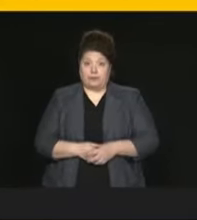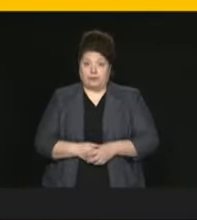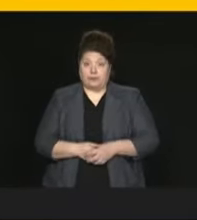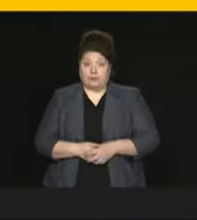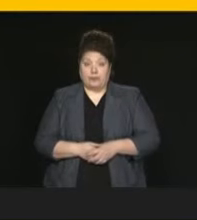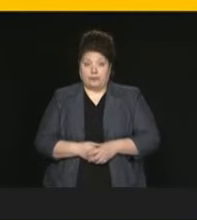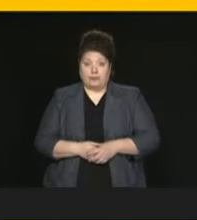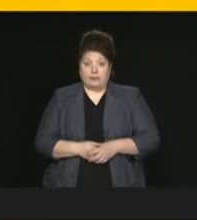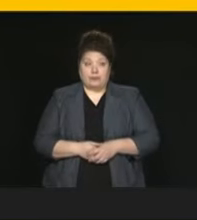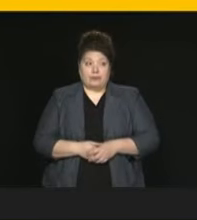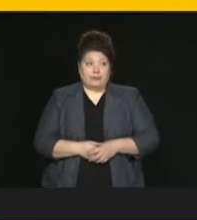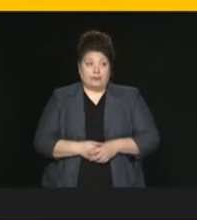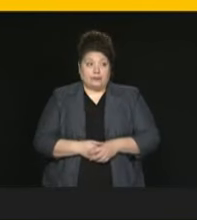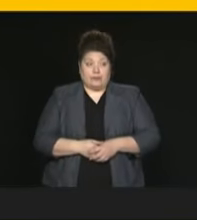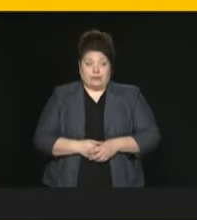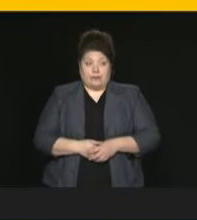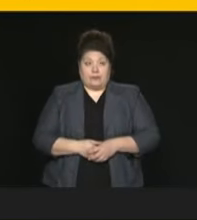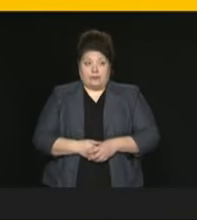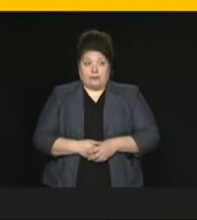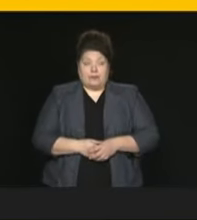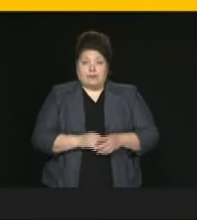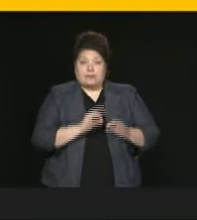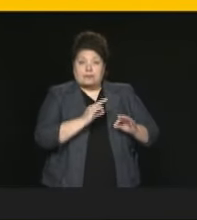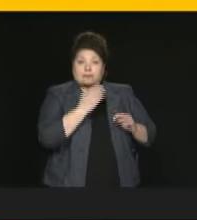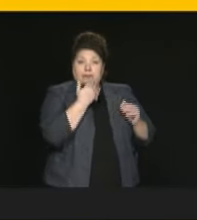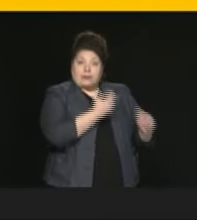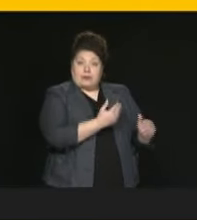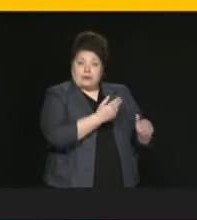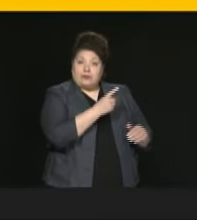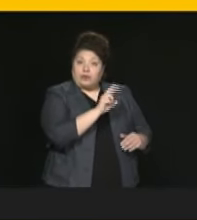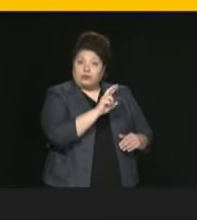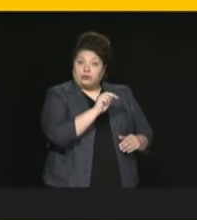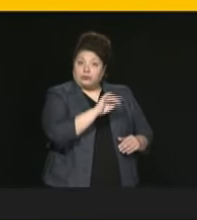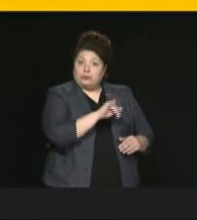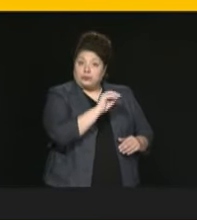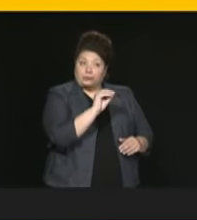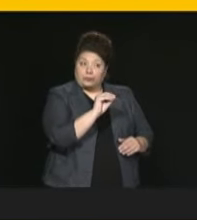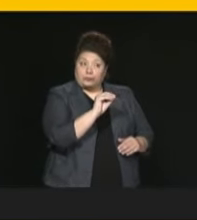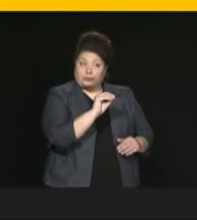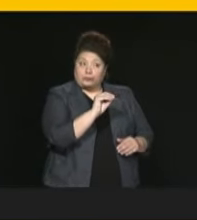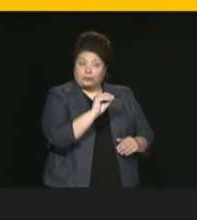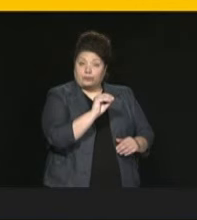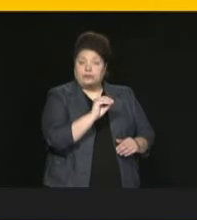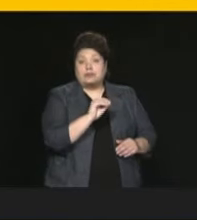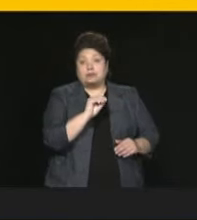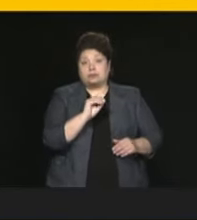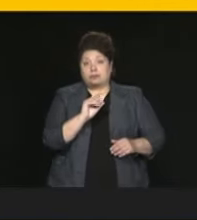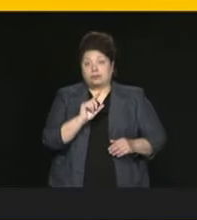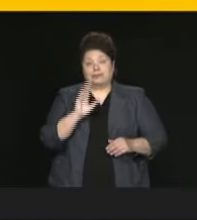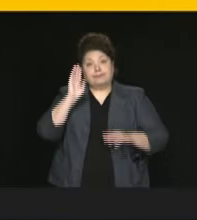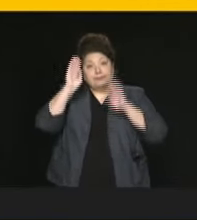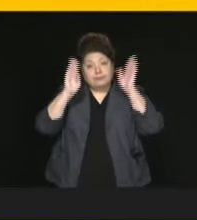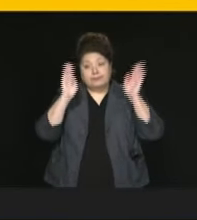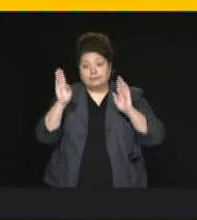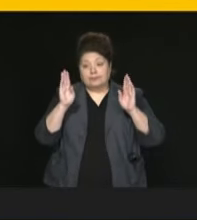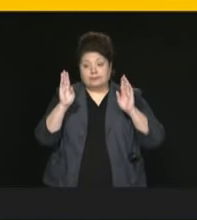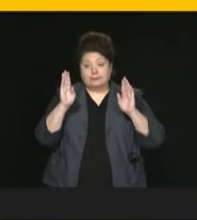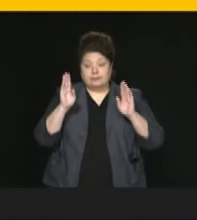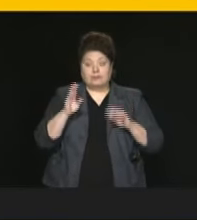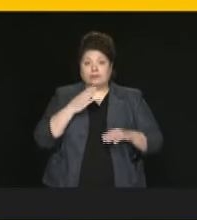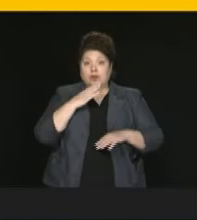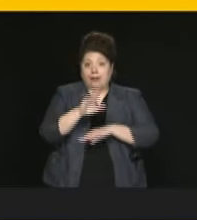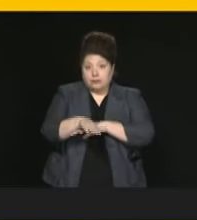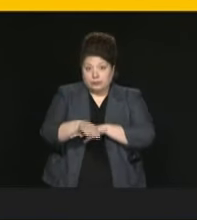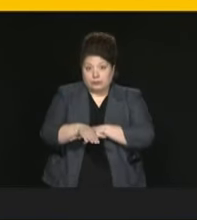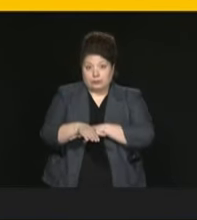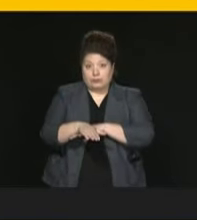Merci, Dr. New. Thank you, Dr. New. Ulukut, good afternoon. Bonjour. Although nearly